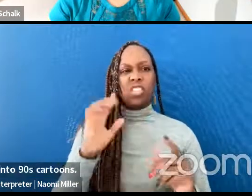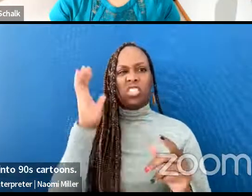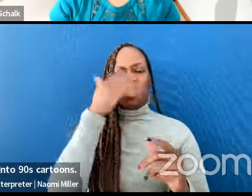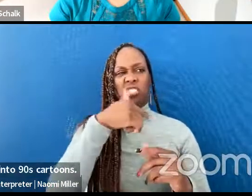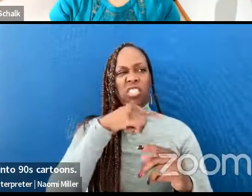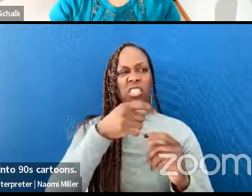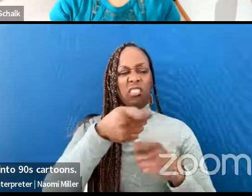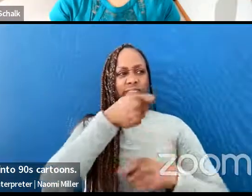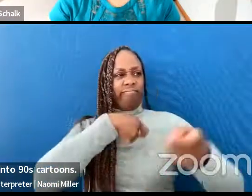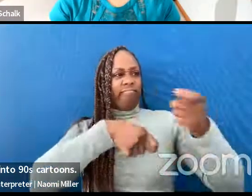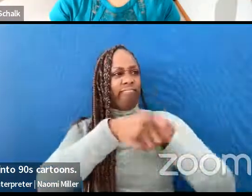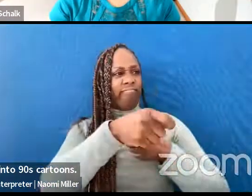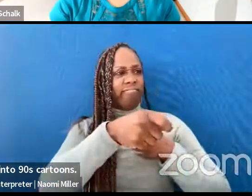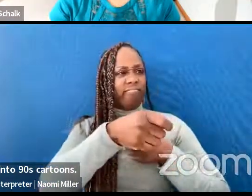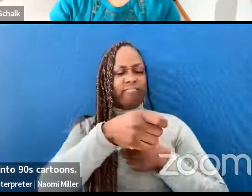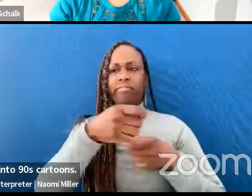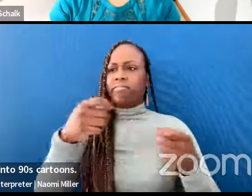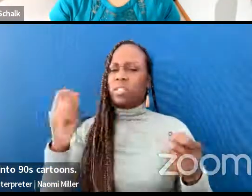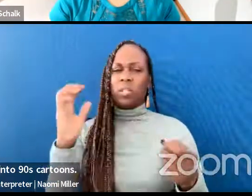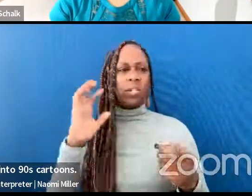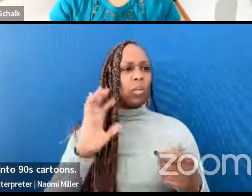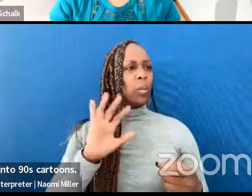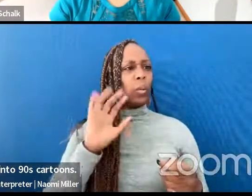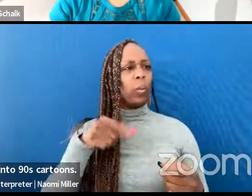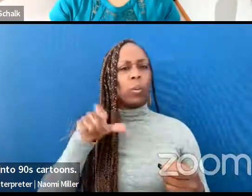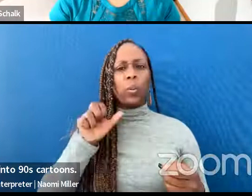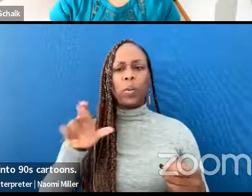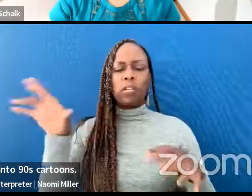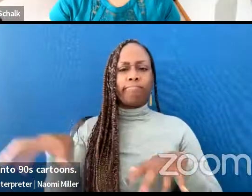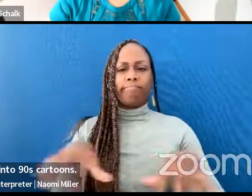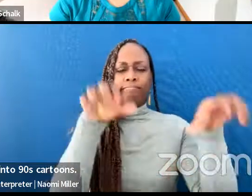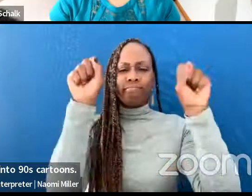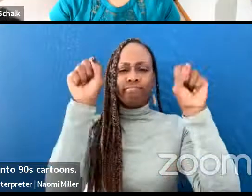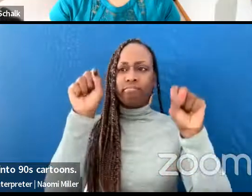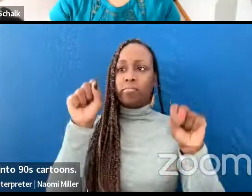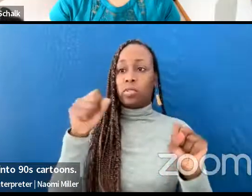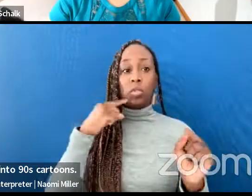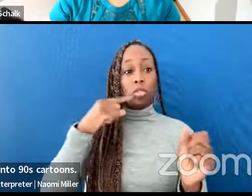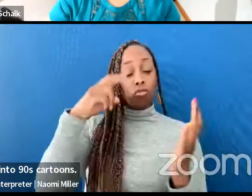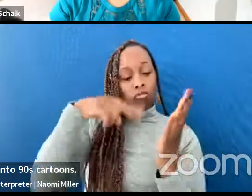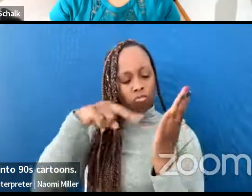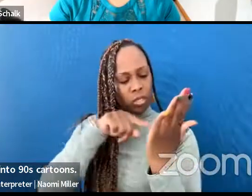takeovers, and reparative readings of media that is sometimes downright queer hostile.